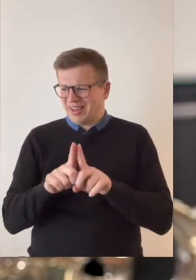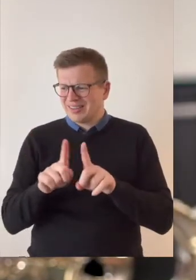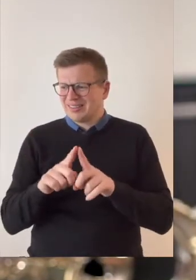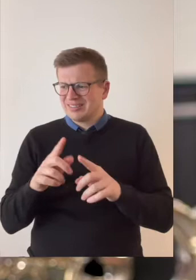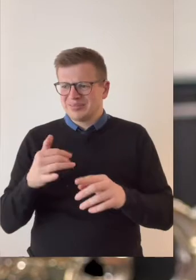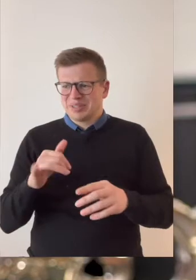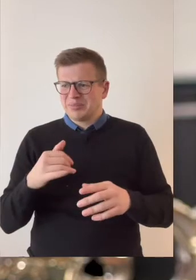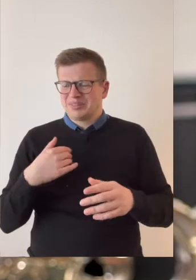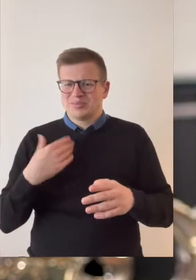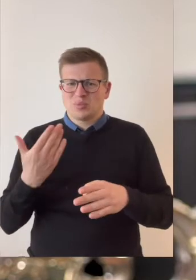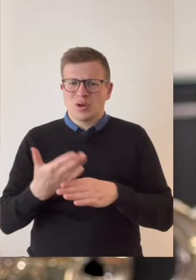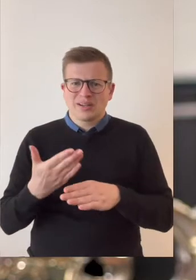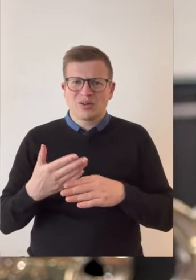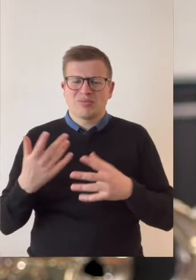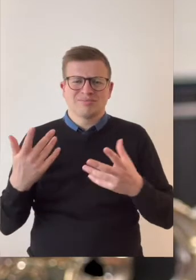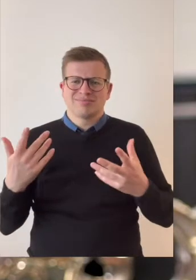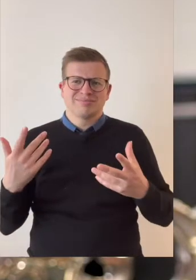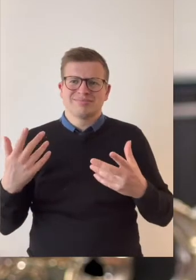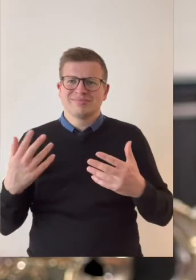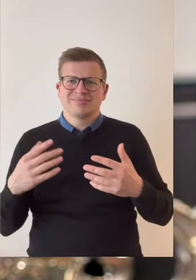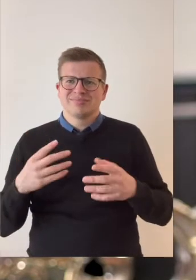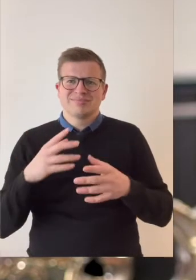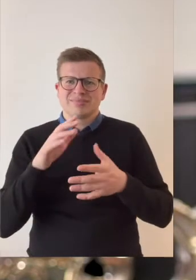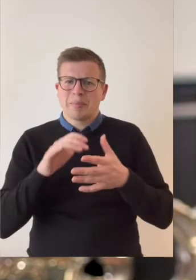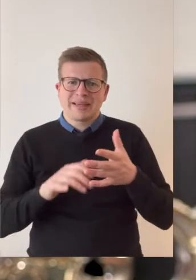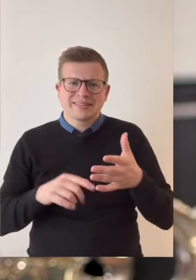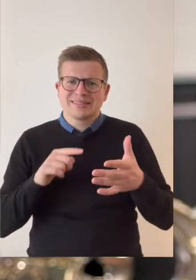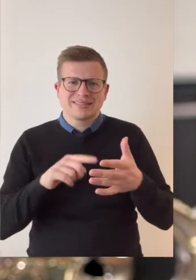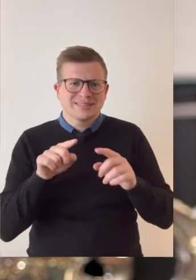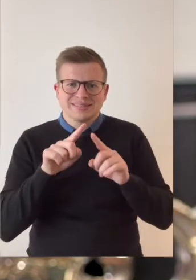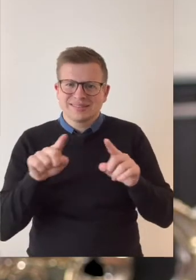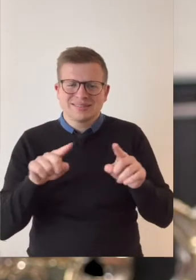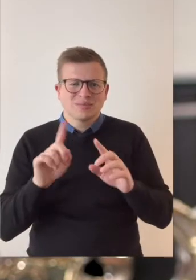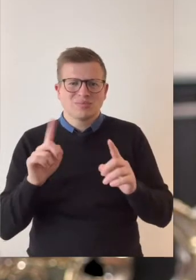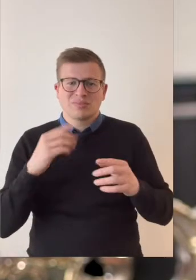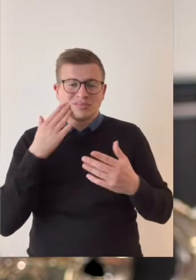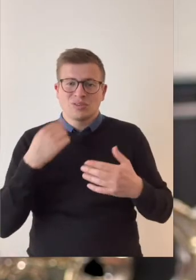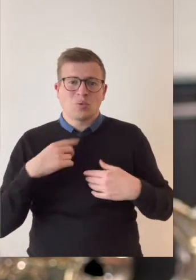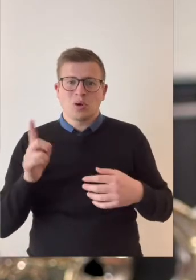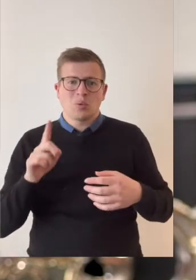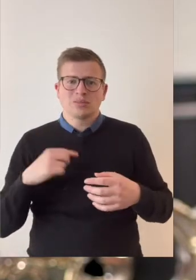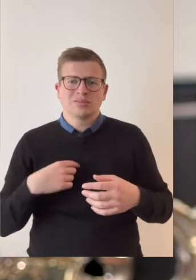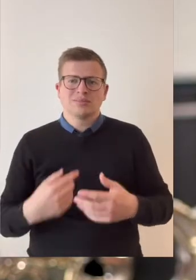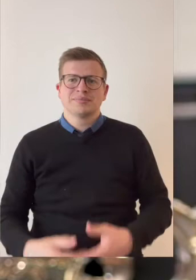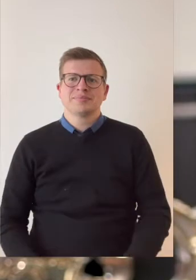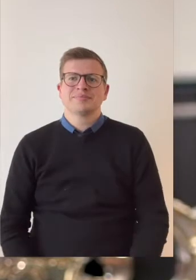was maybe working on a piece, I don't know what it was. Go